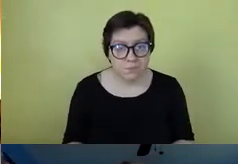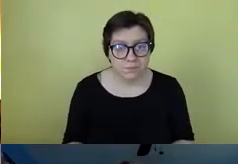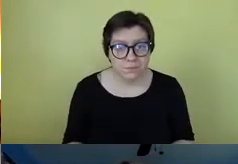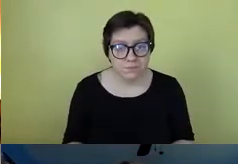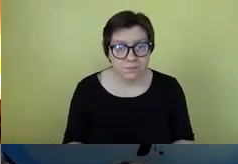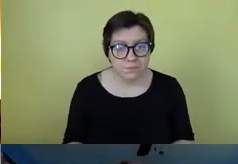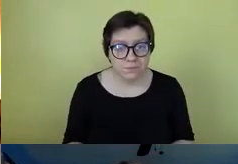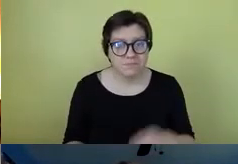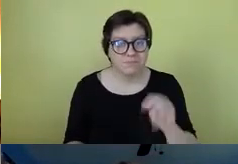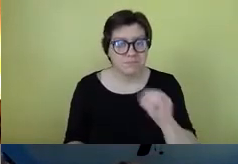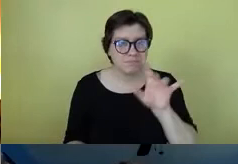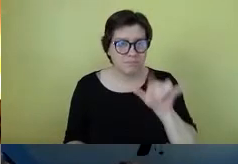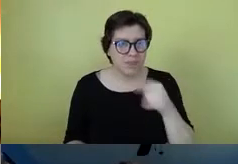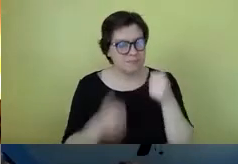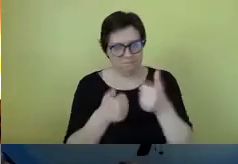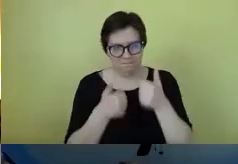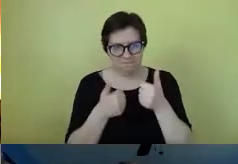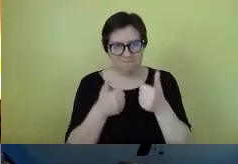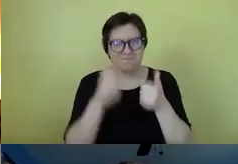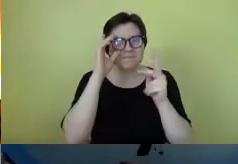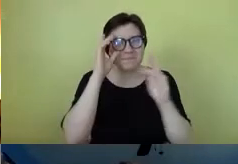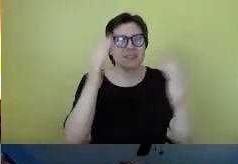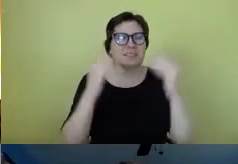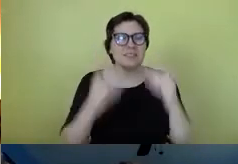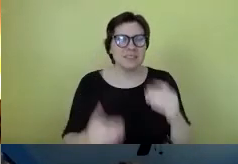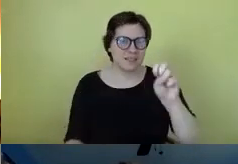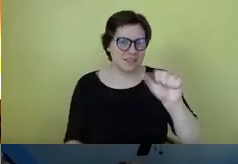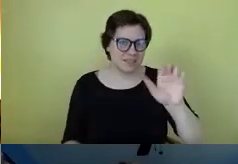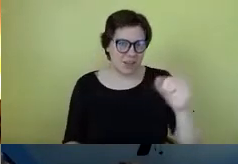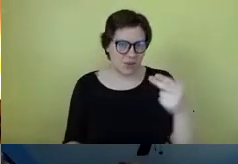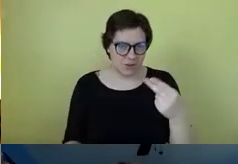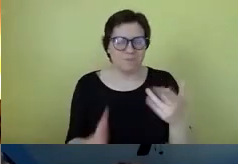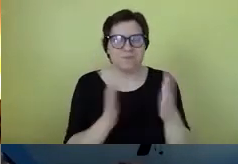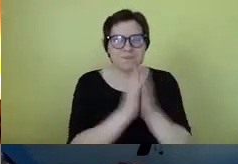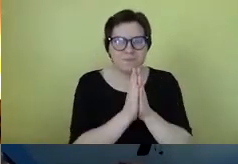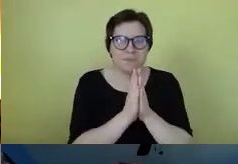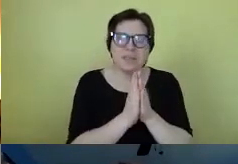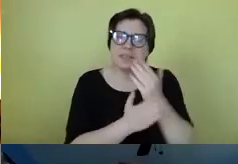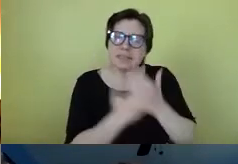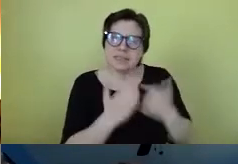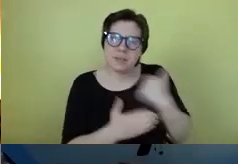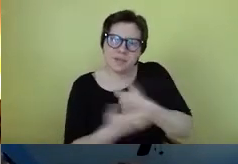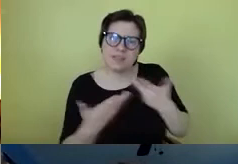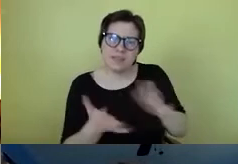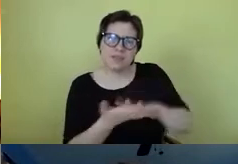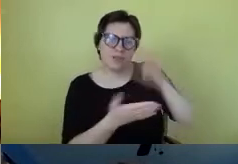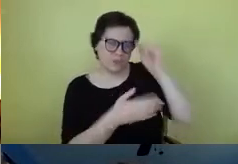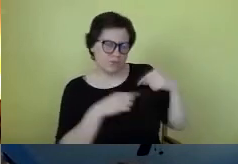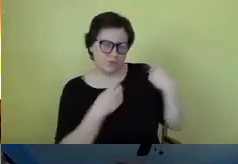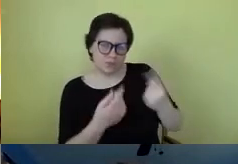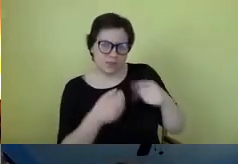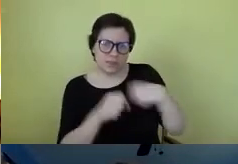Awesome. Next, we have Sarah, who asked, some of us have learned over these past few years to